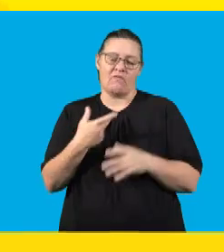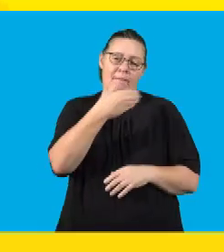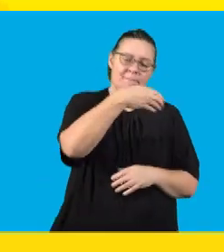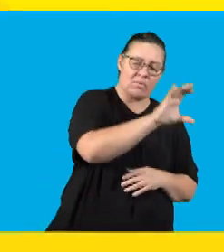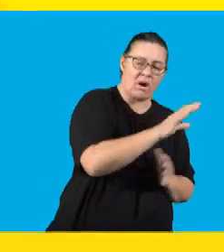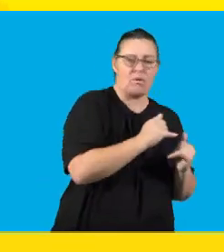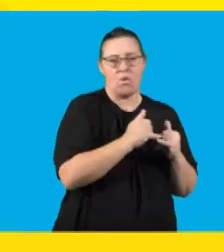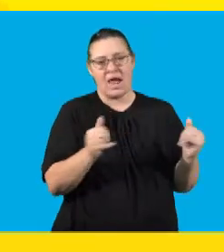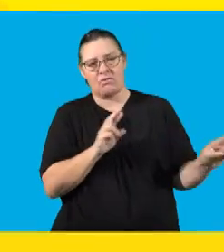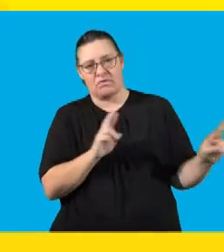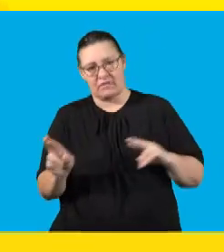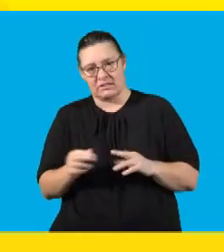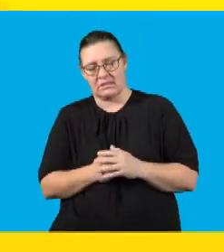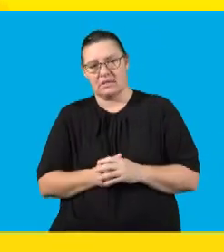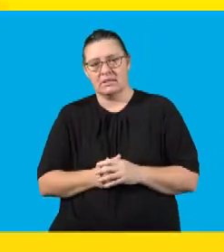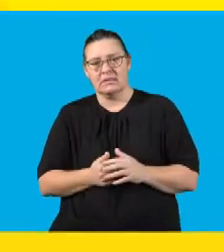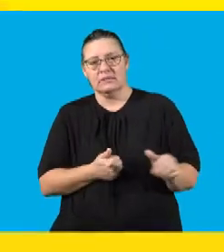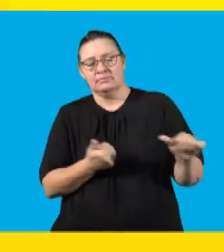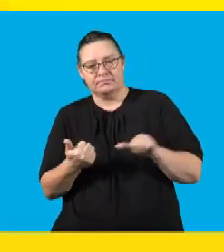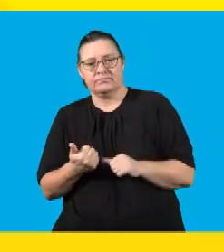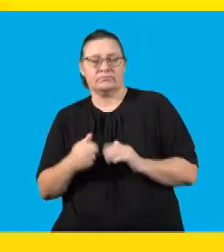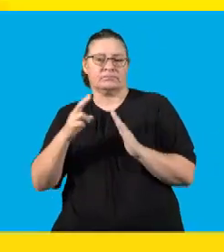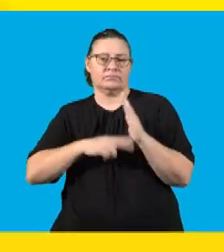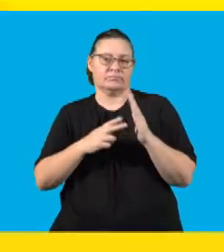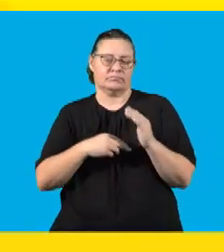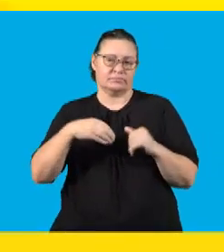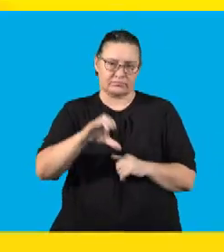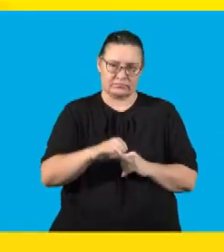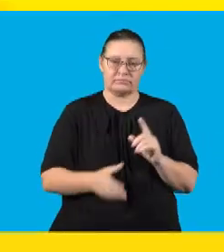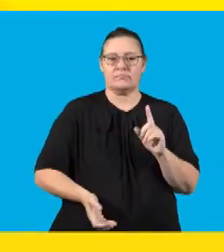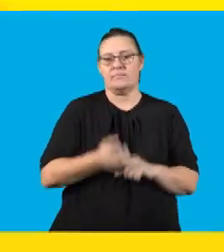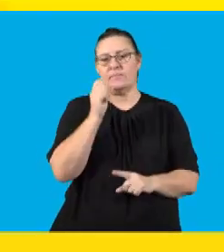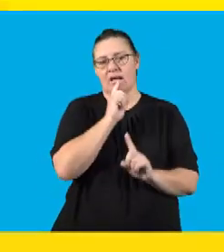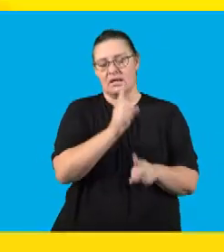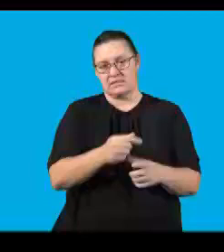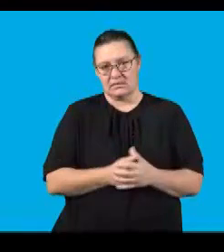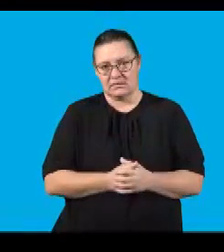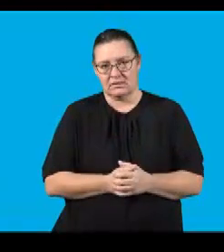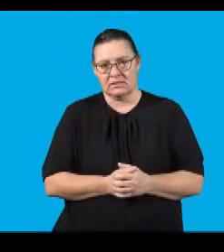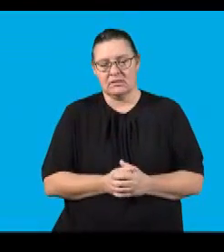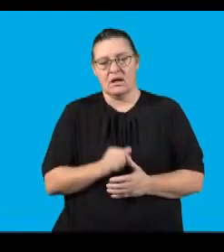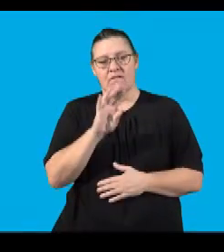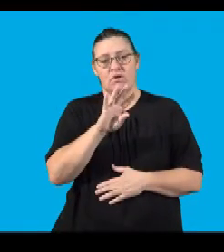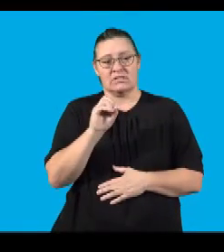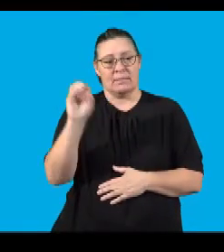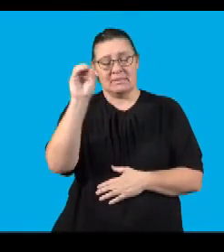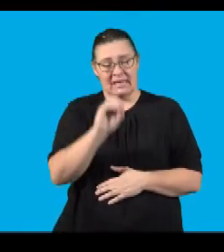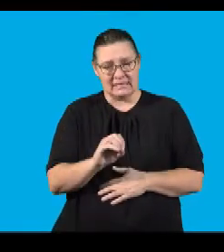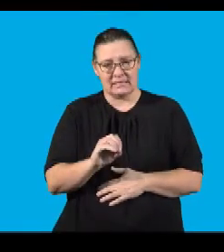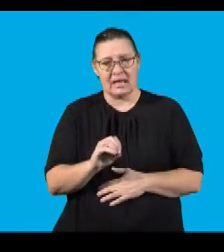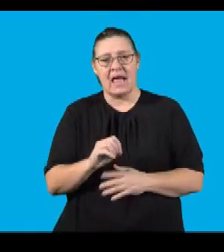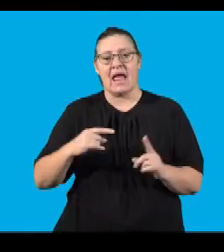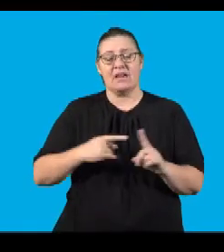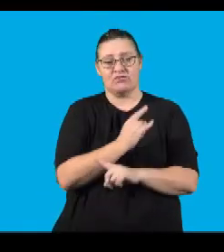it's a paragraph or a line reference, go back to your reading passage and find the answer. 40% is